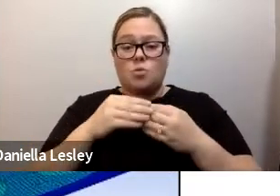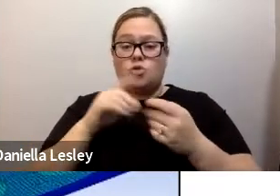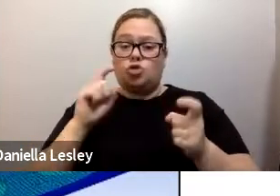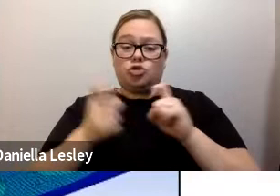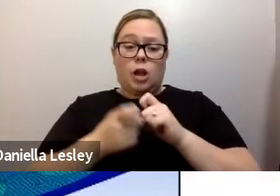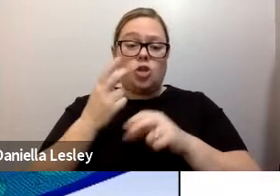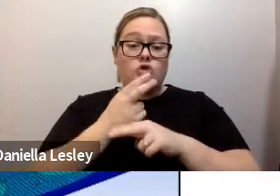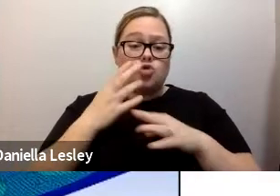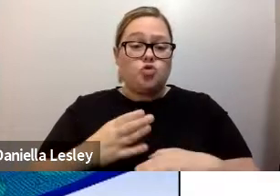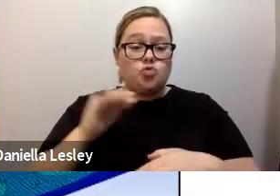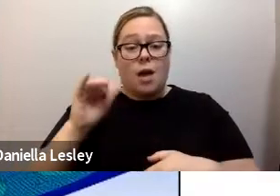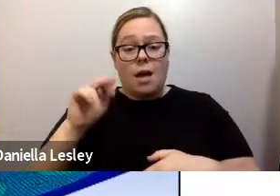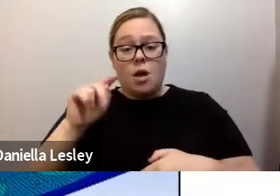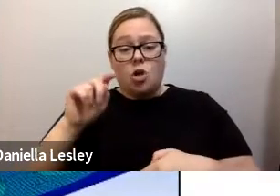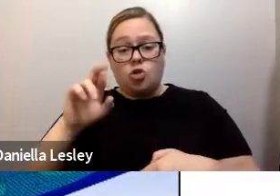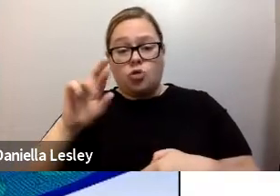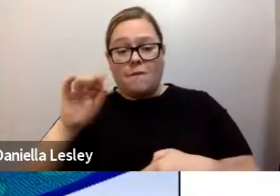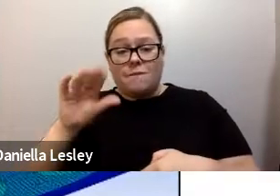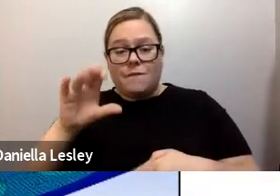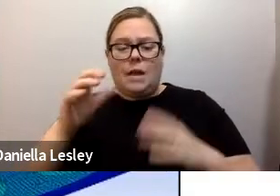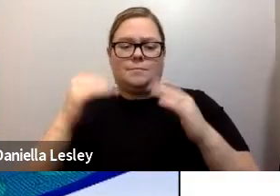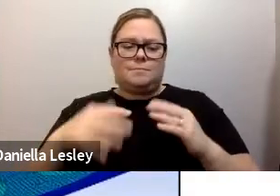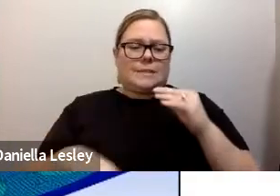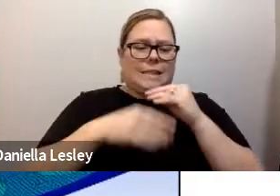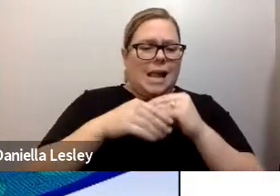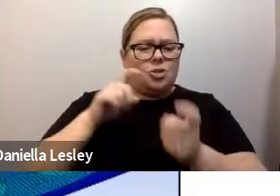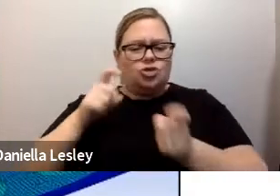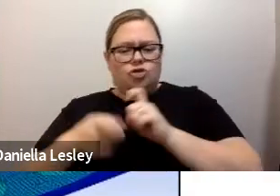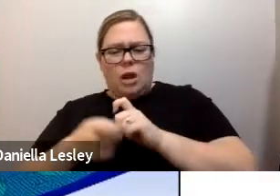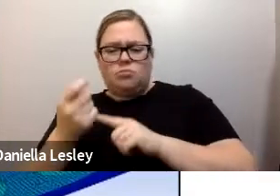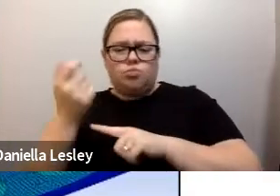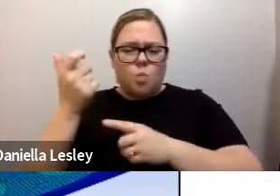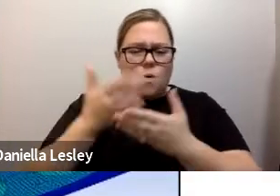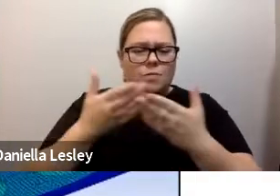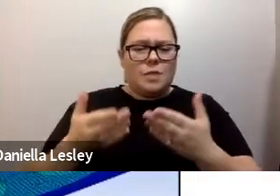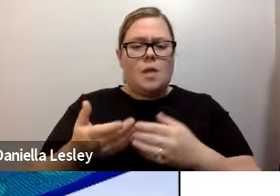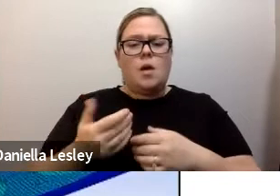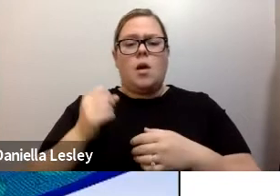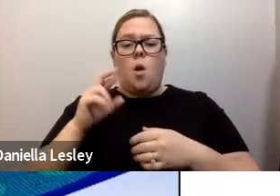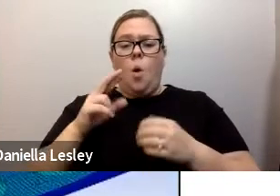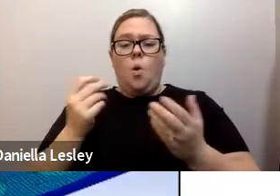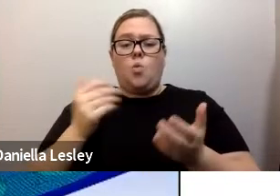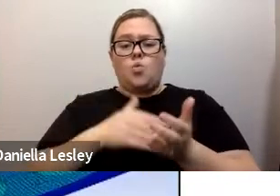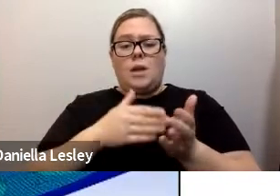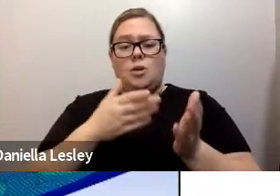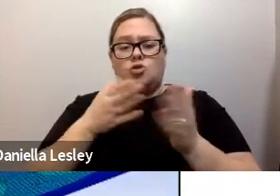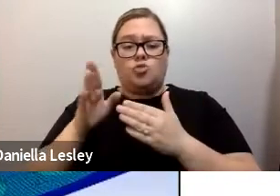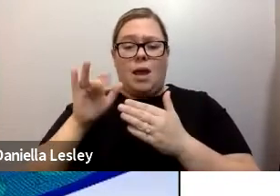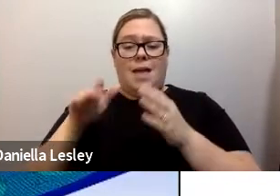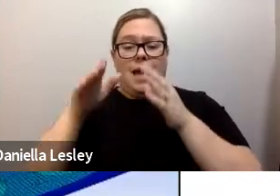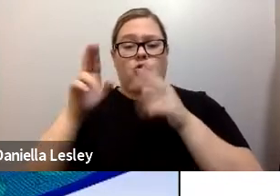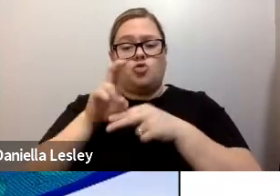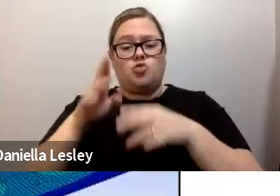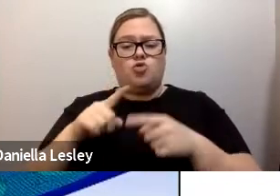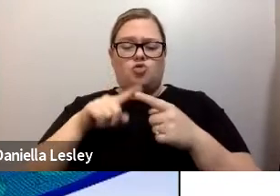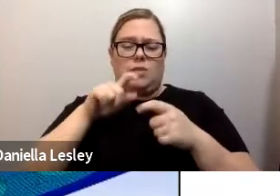user interface and adding things or taking away things, redirecting the user to the areas that are most of interest at that particular